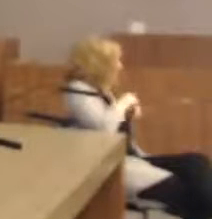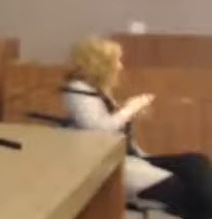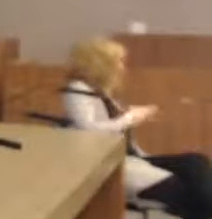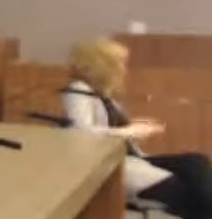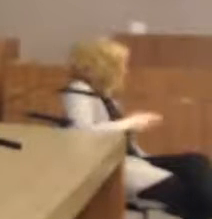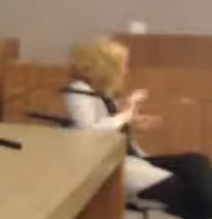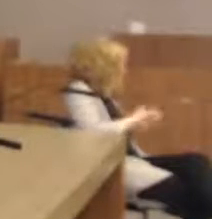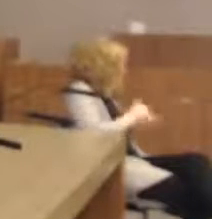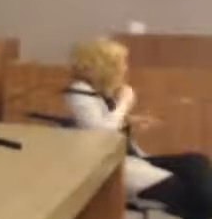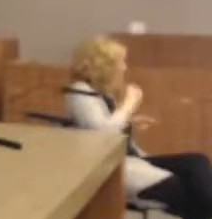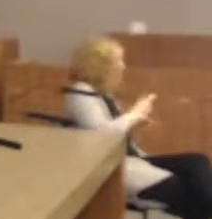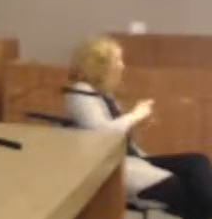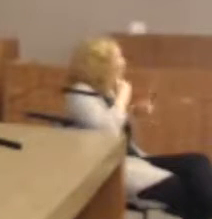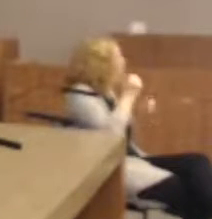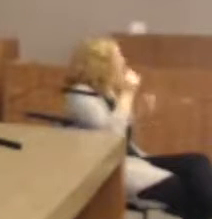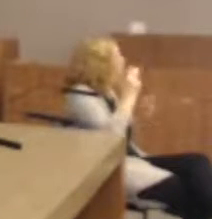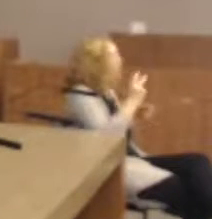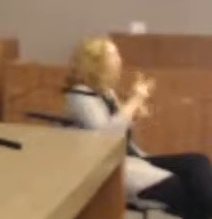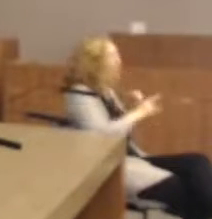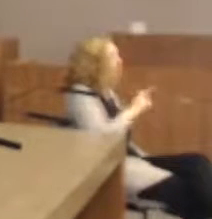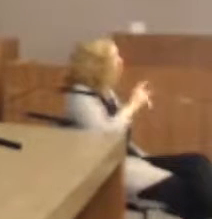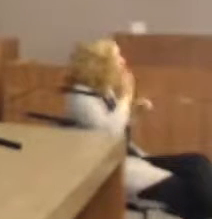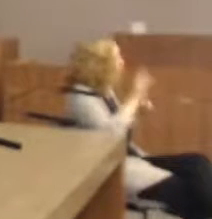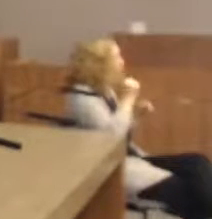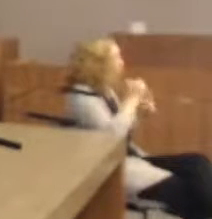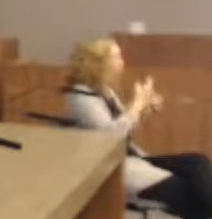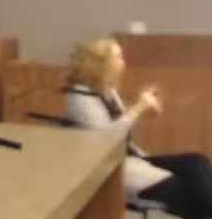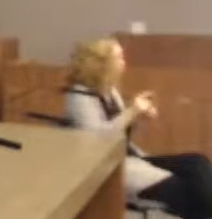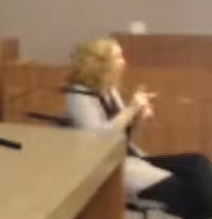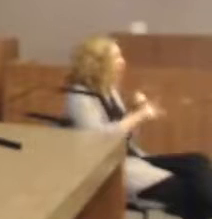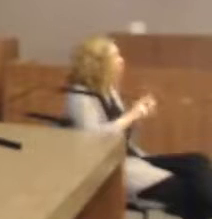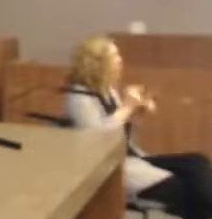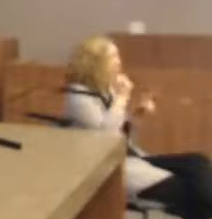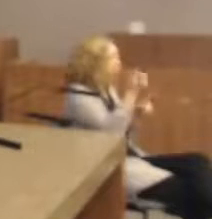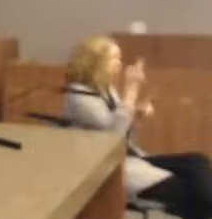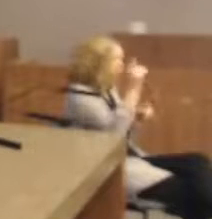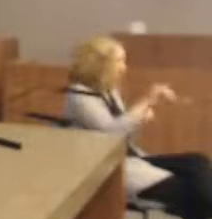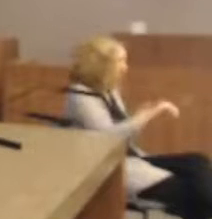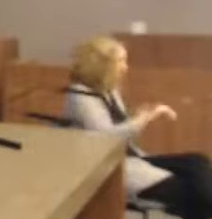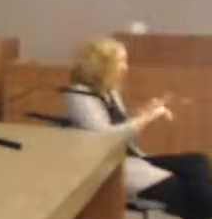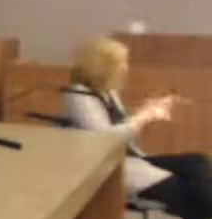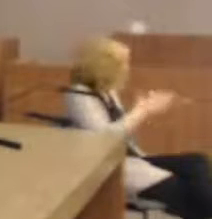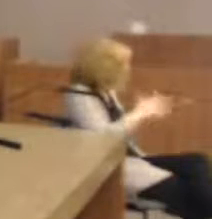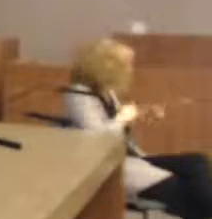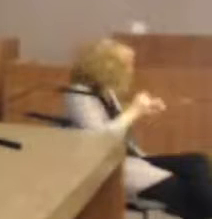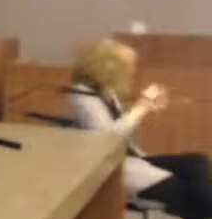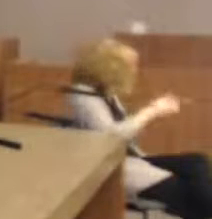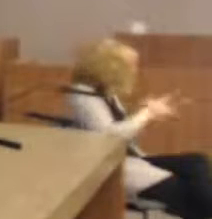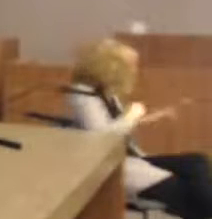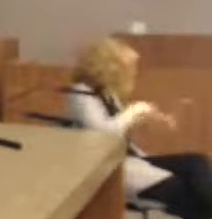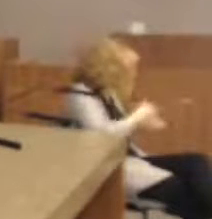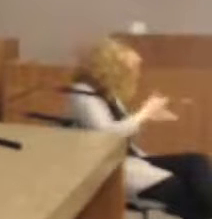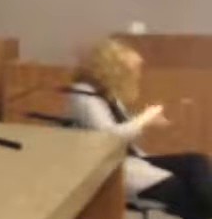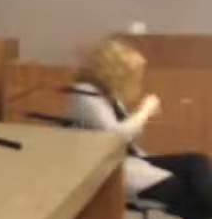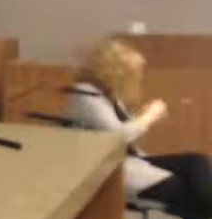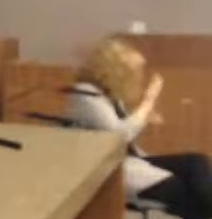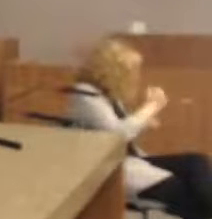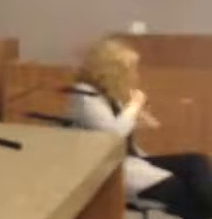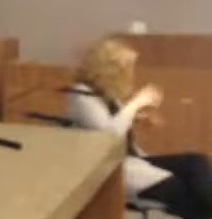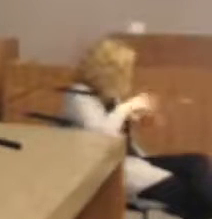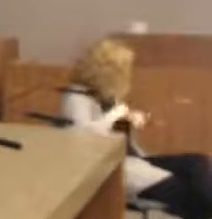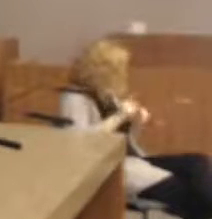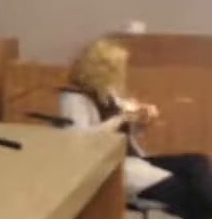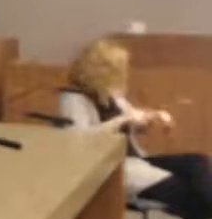lot of victims, that's not going to happen. And people have a hard time understanding that too. Well, you had this trauma, we're offering you therapy, how come you didn't